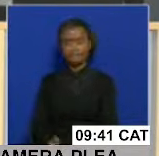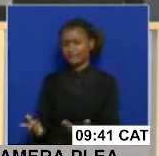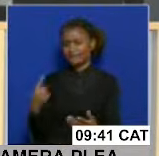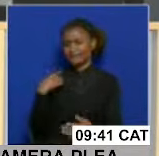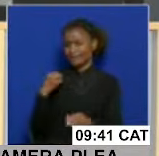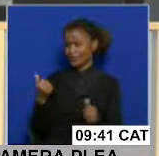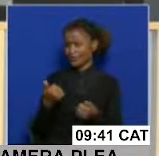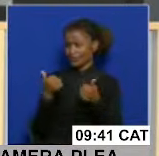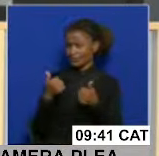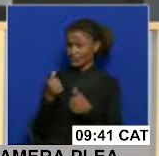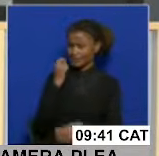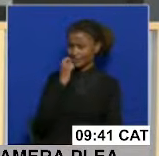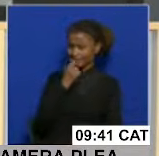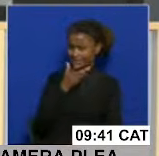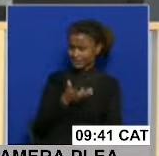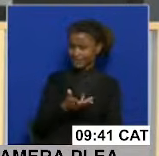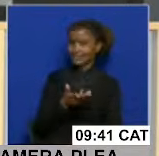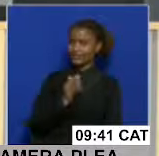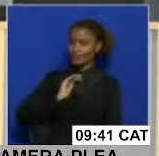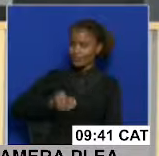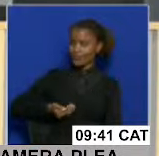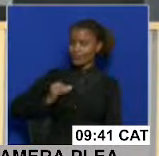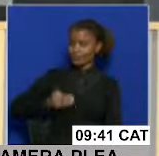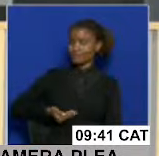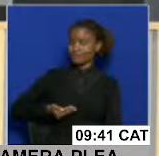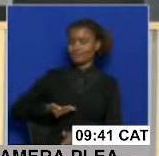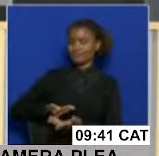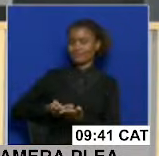her. Thank you.